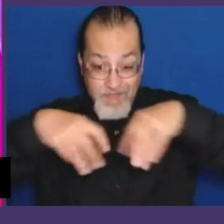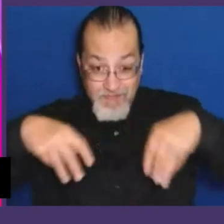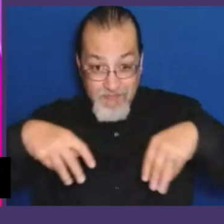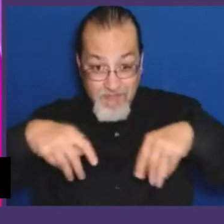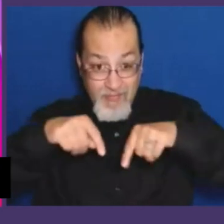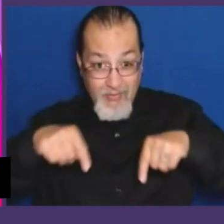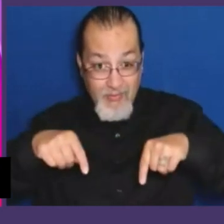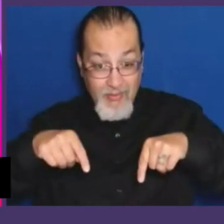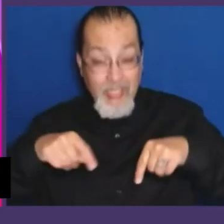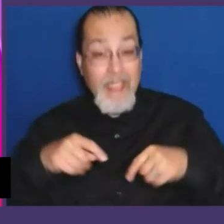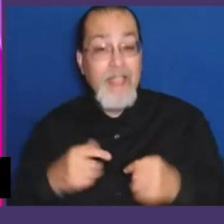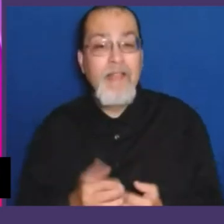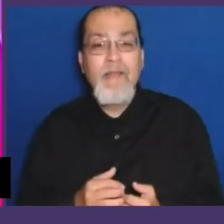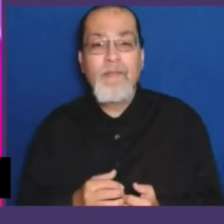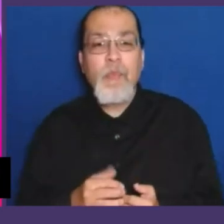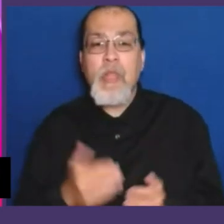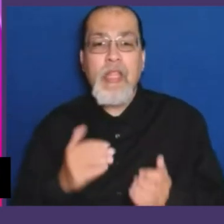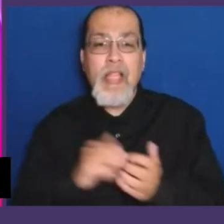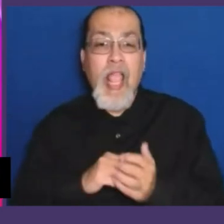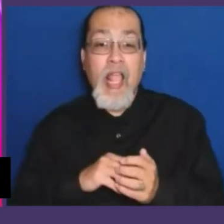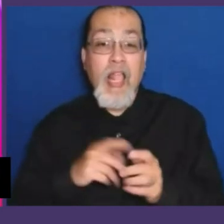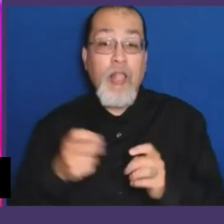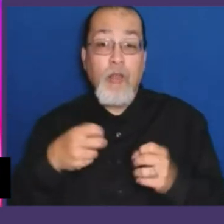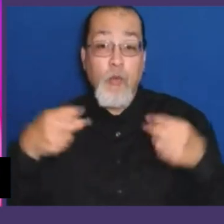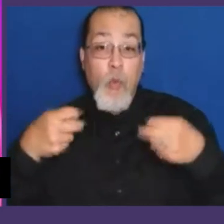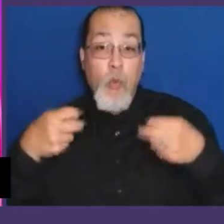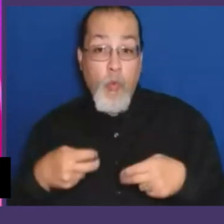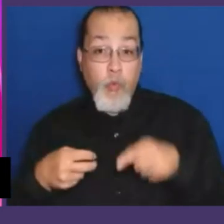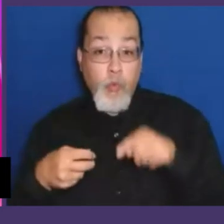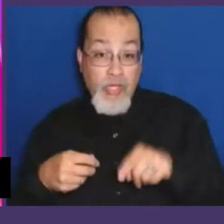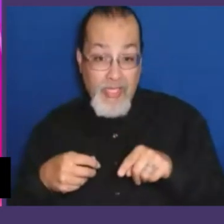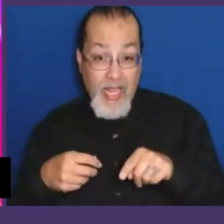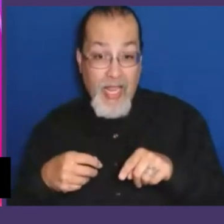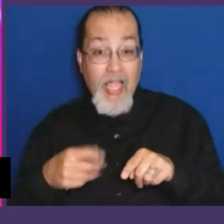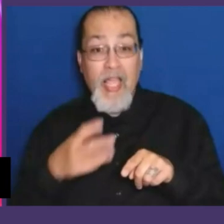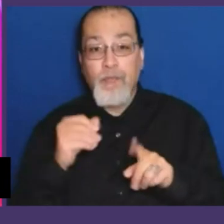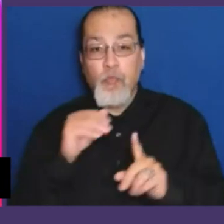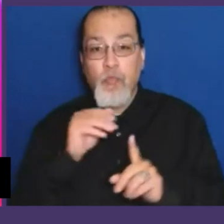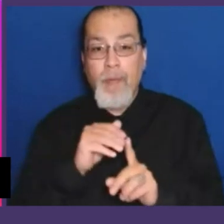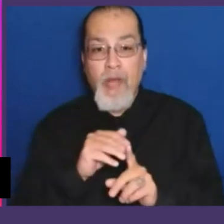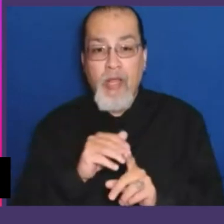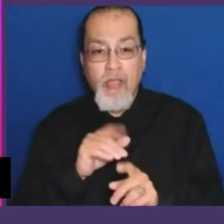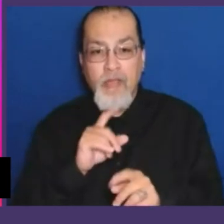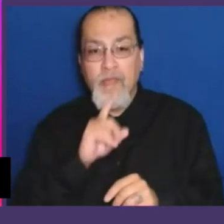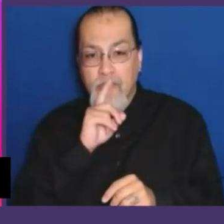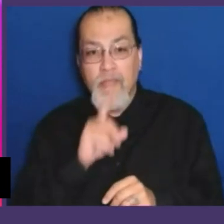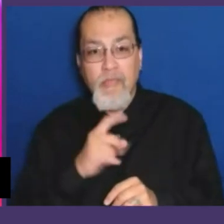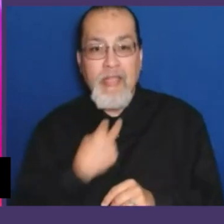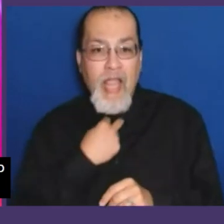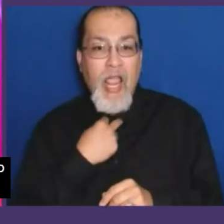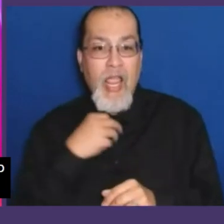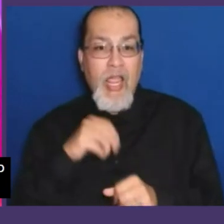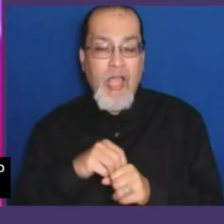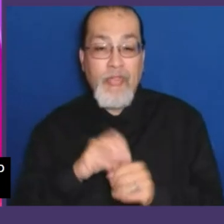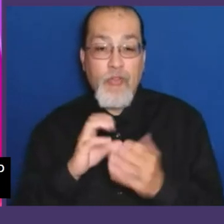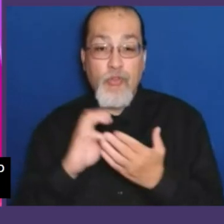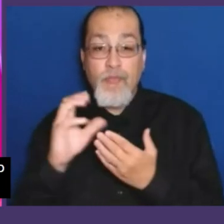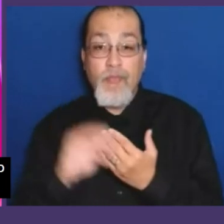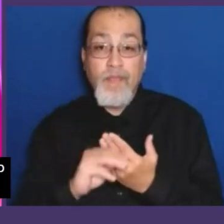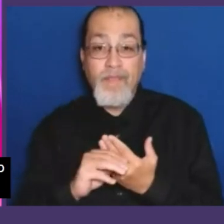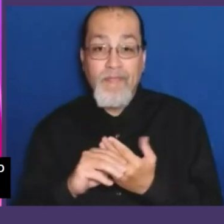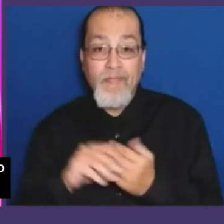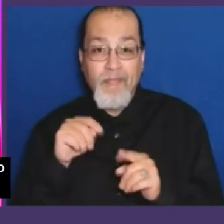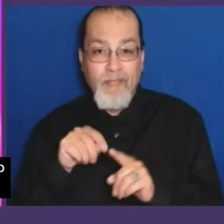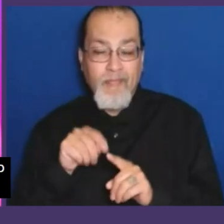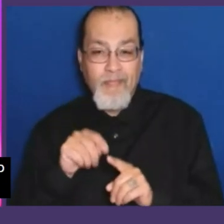that are called in a while loop or in a bigger algorithm. I also think that there's a really cool parallel here to AlphaGo. AlphaGo has a policy for placing